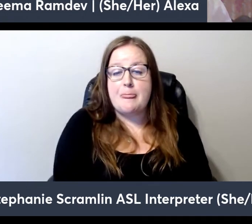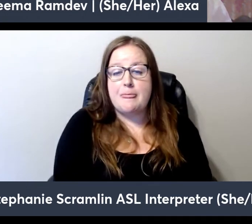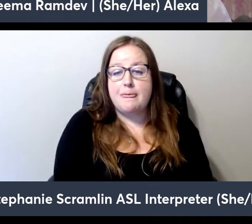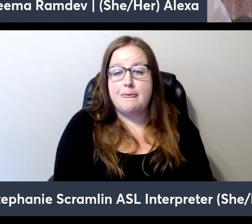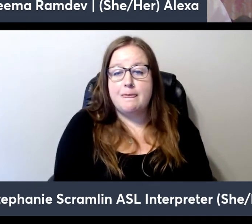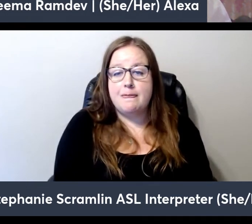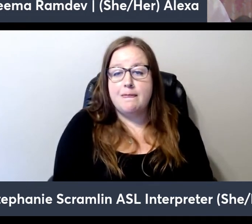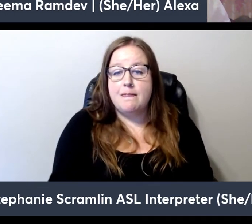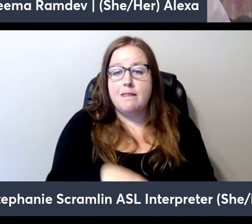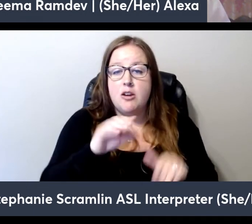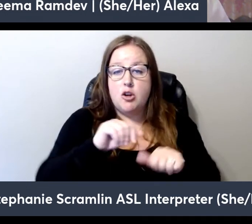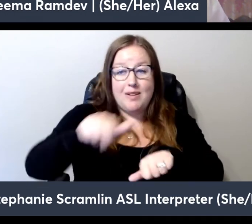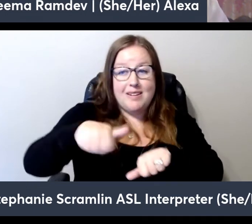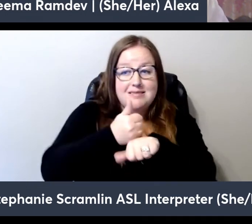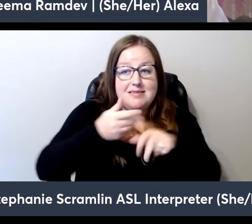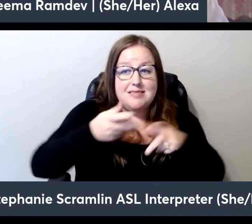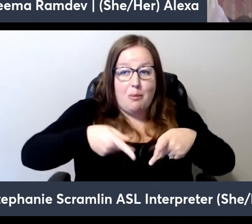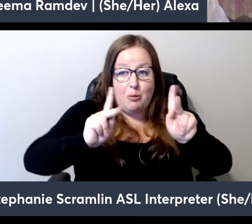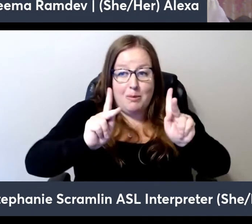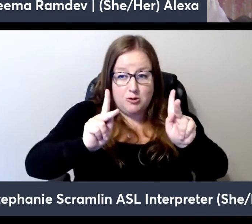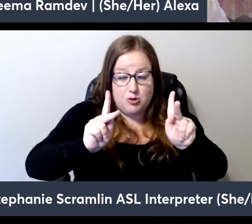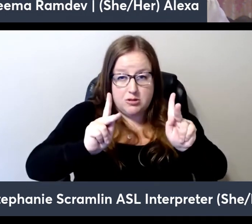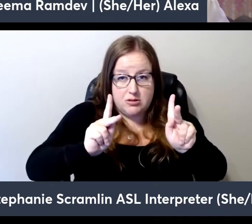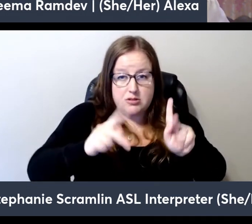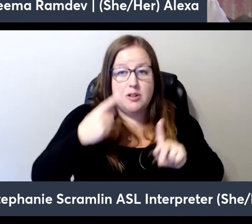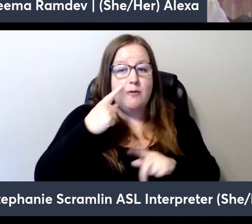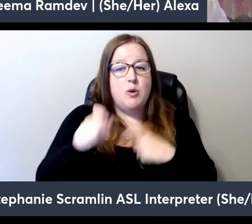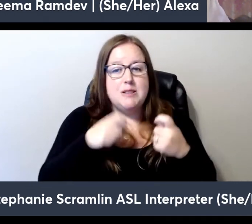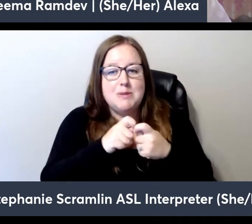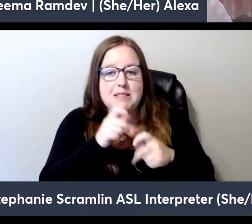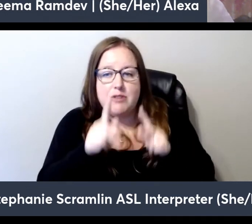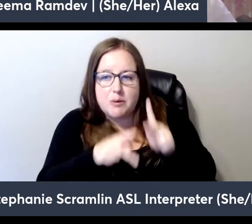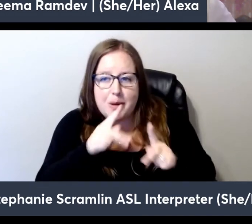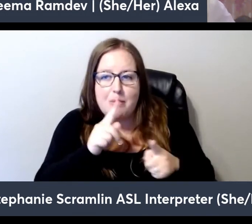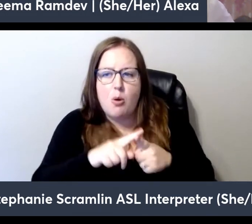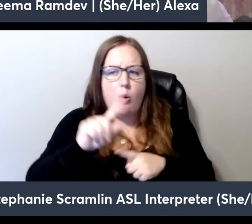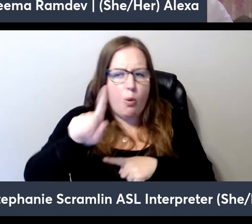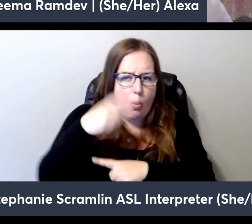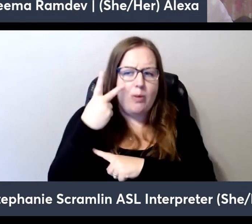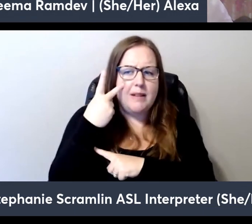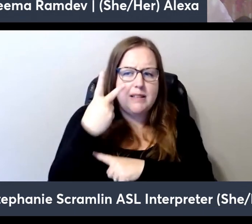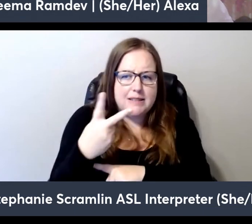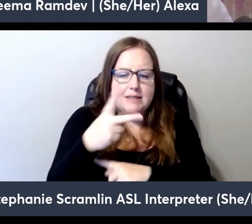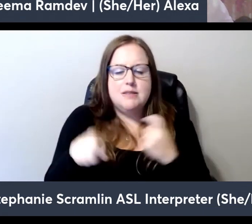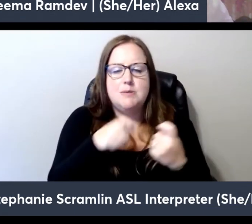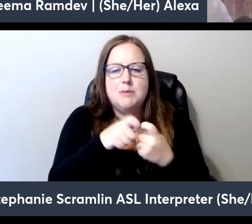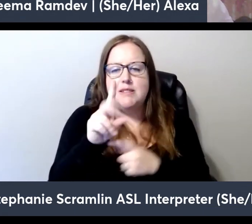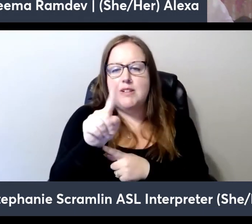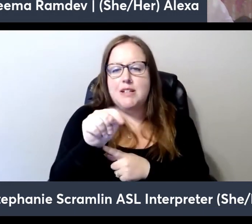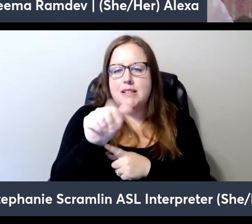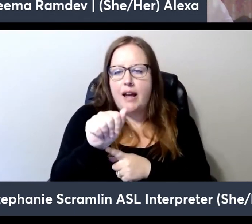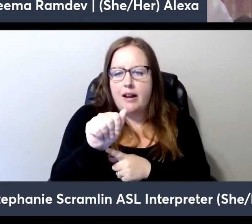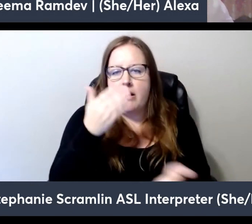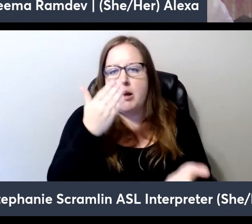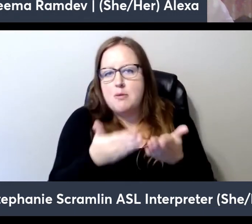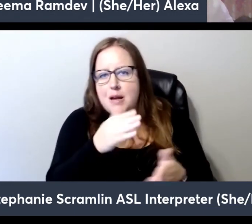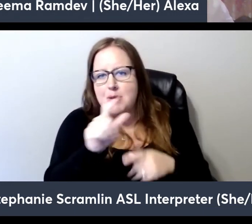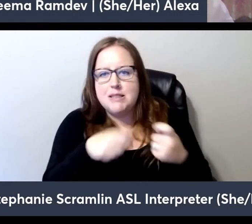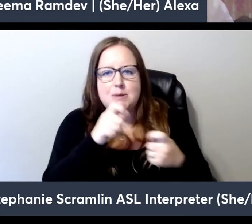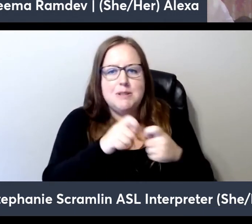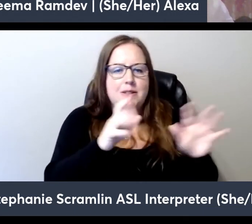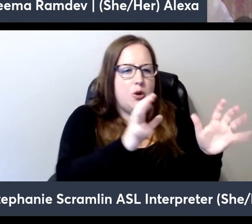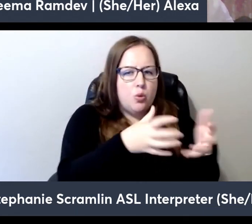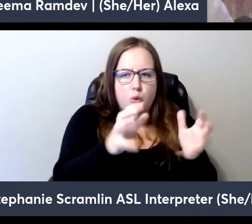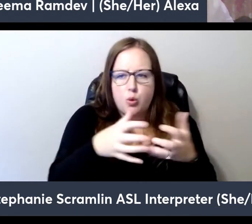one could set permissions to allow certain individuals to only see certain data. They could see only certain feature groups. They